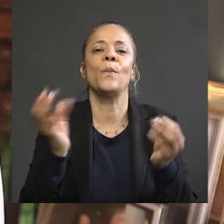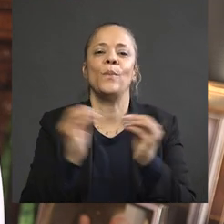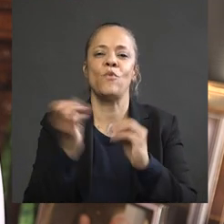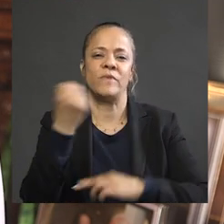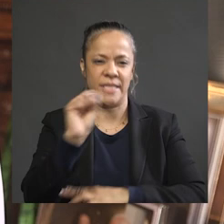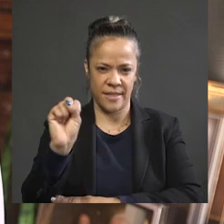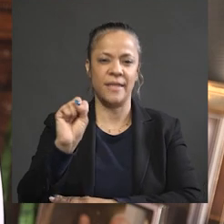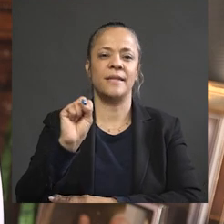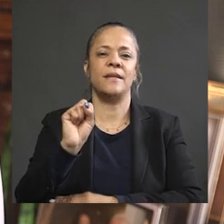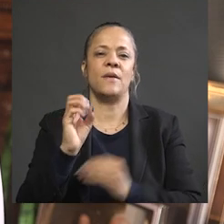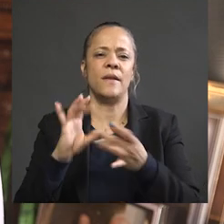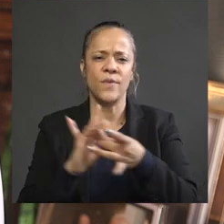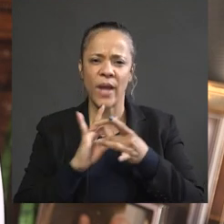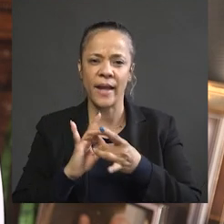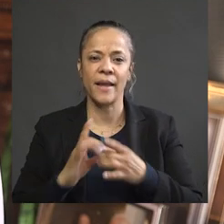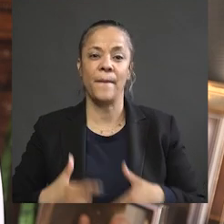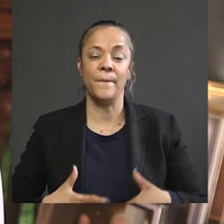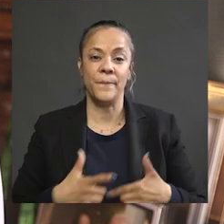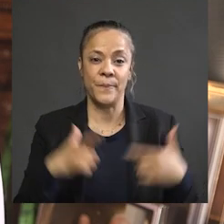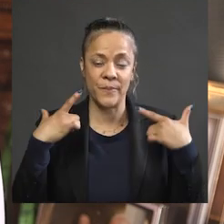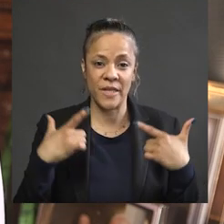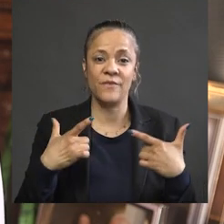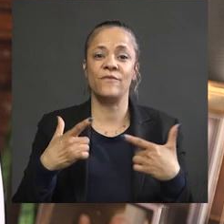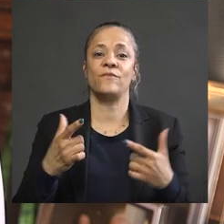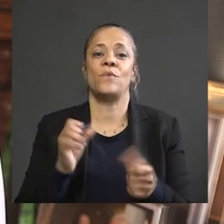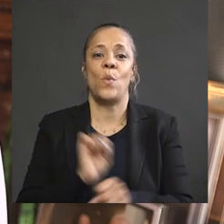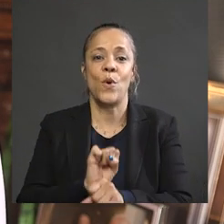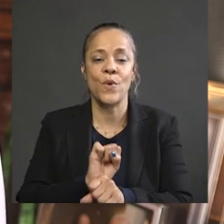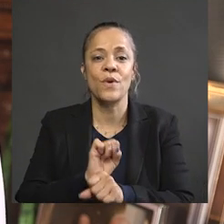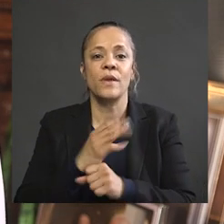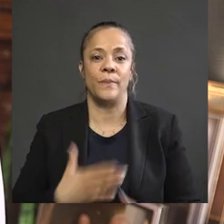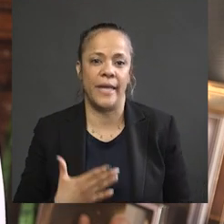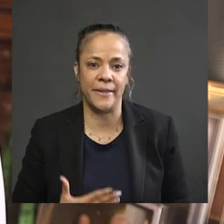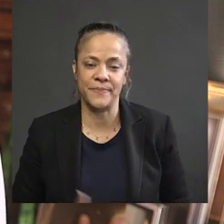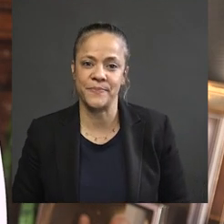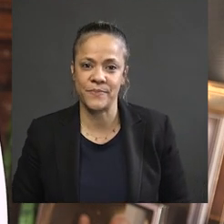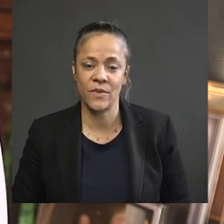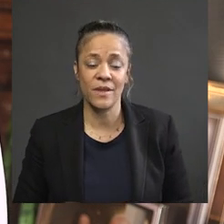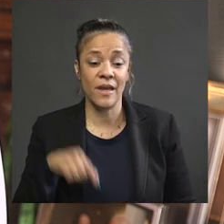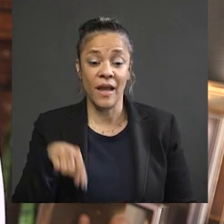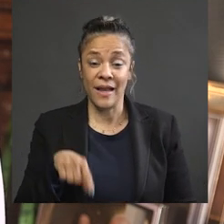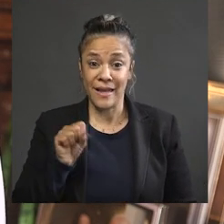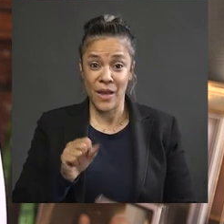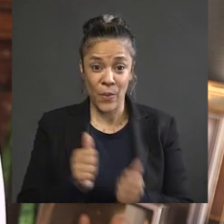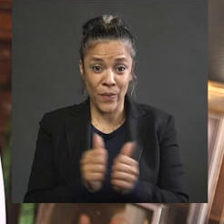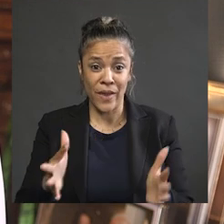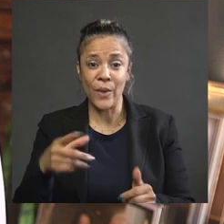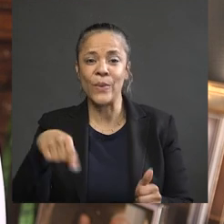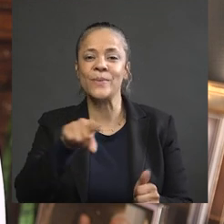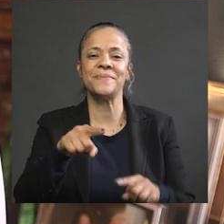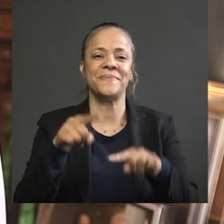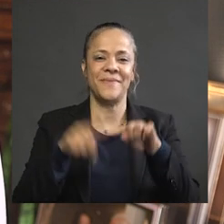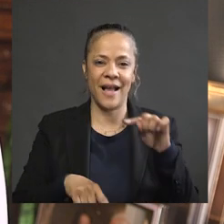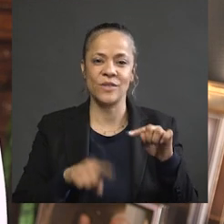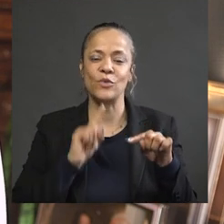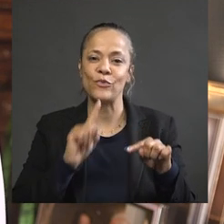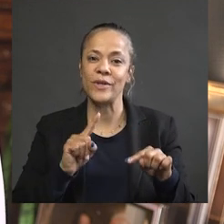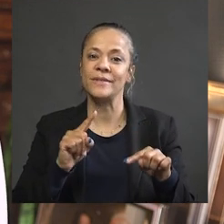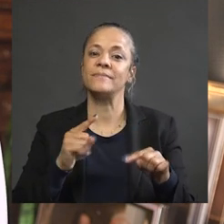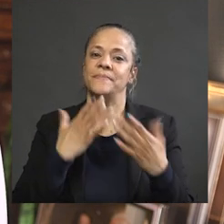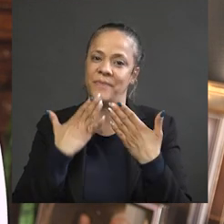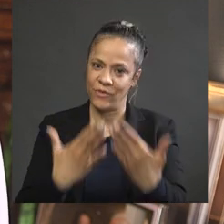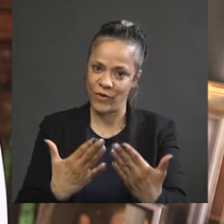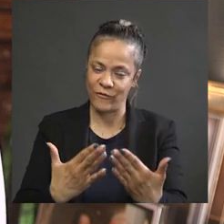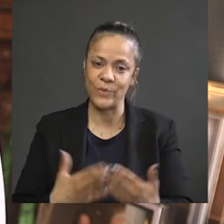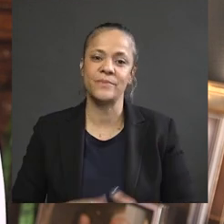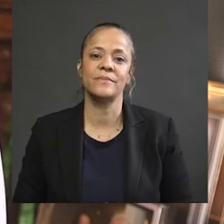more resilient and more united place to live, to work, and to play. We could never have done this without you, and for that,